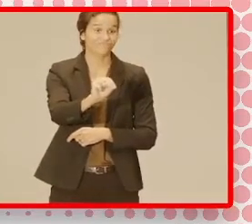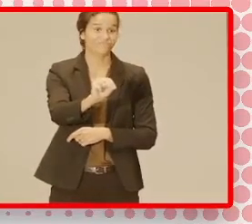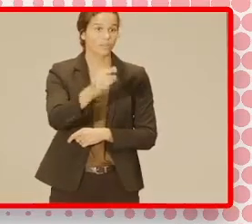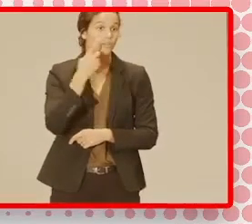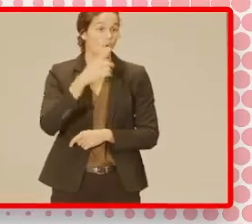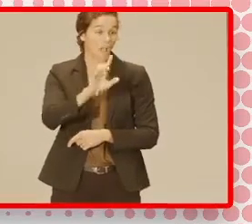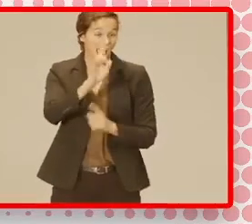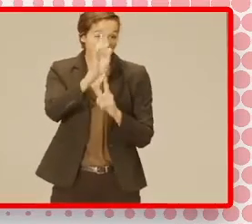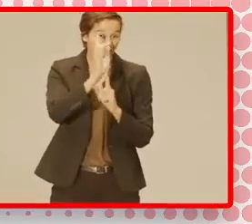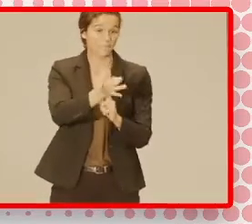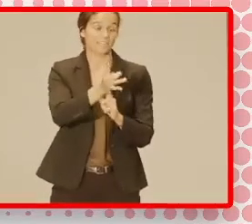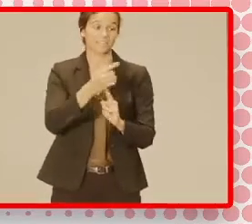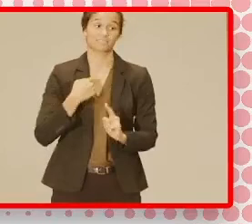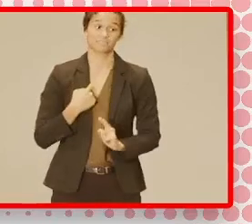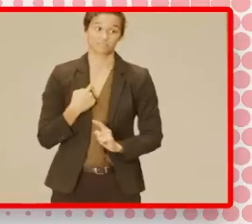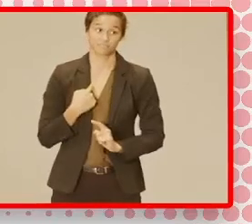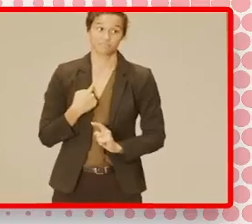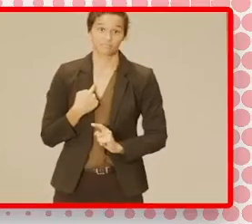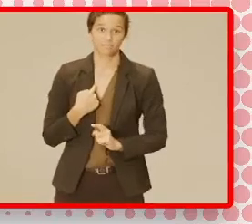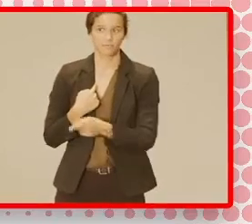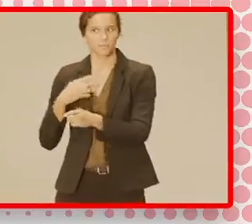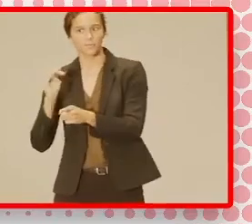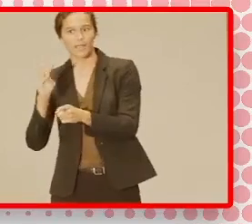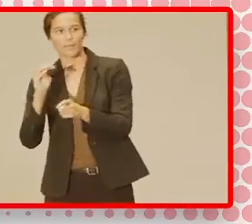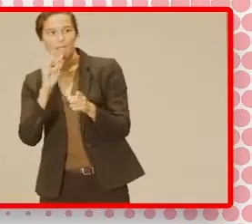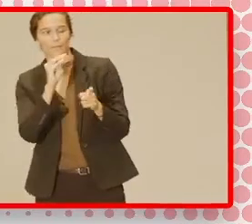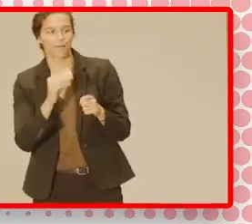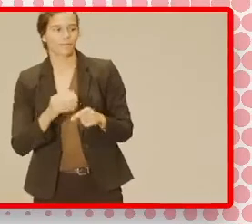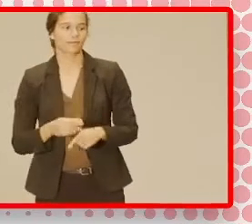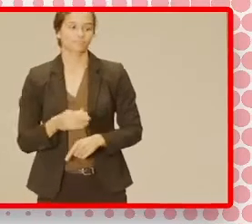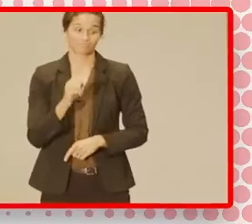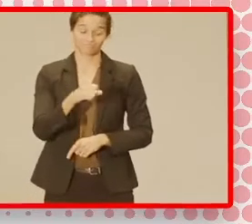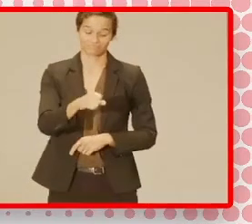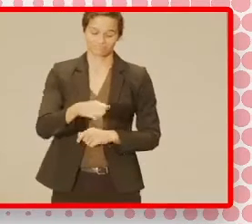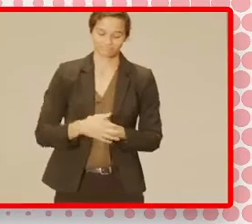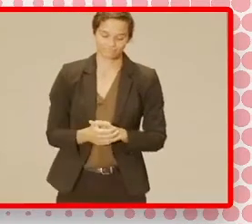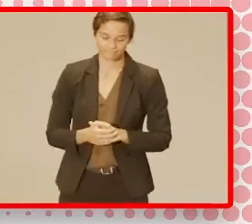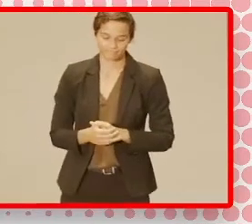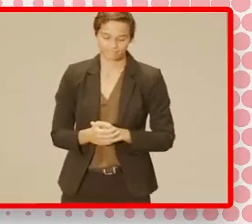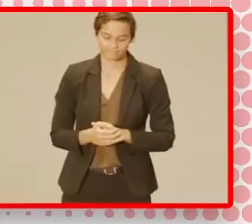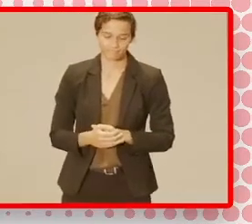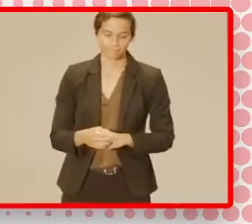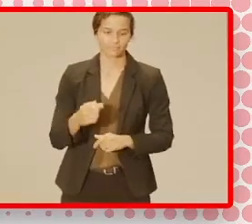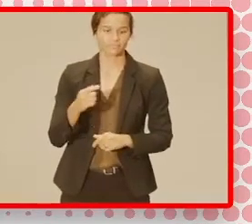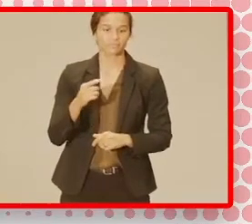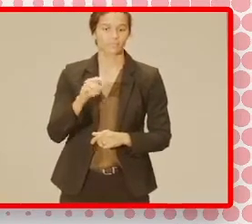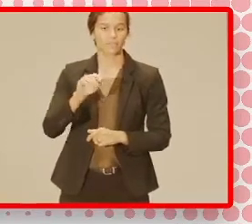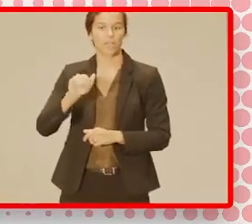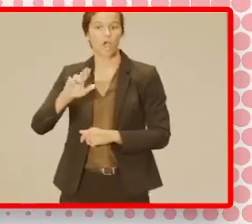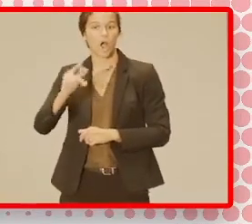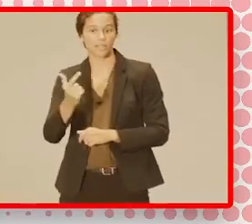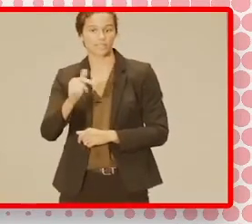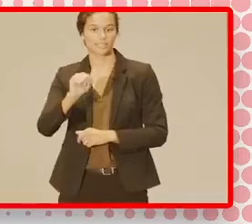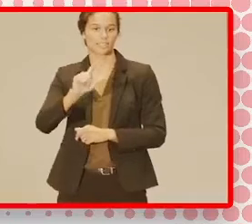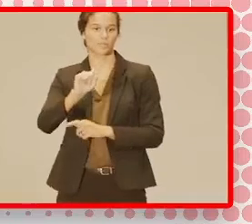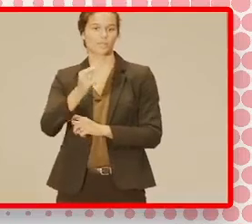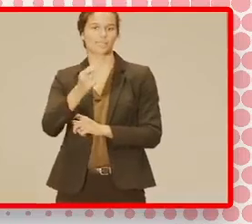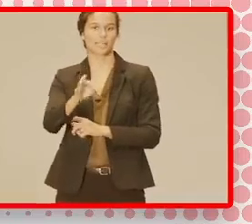minutes. By August, I finished in 100